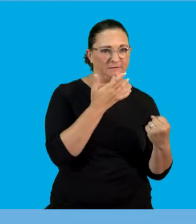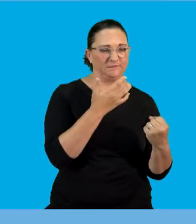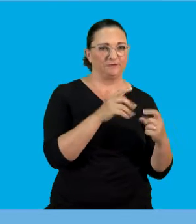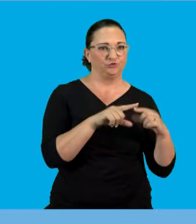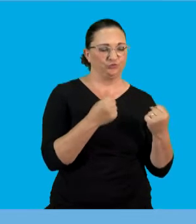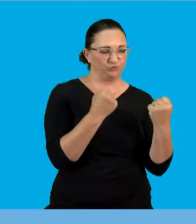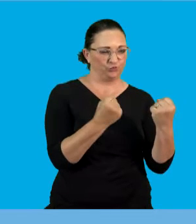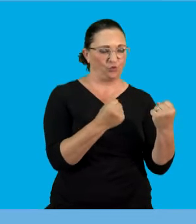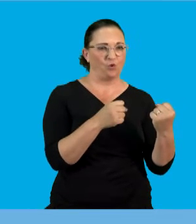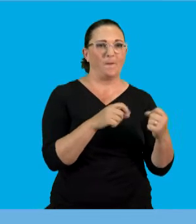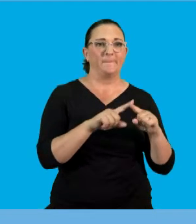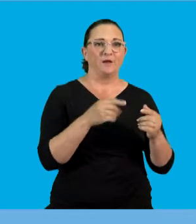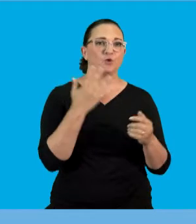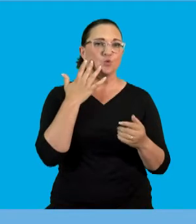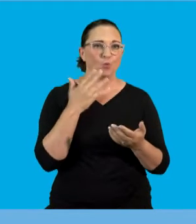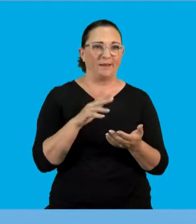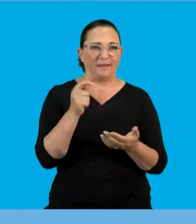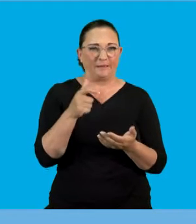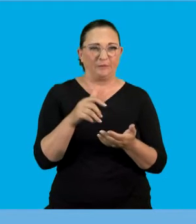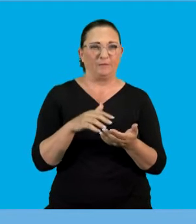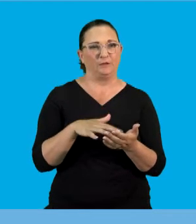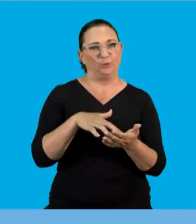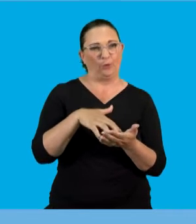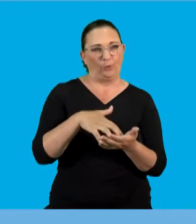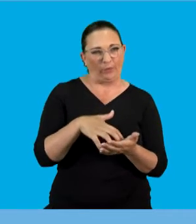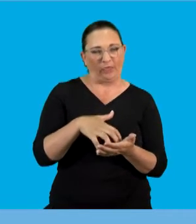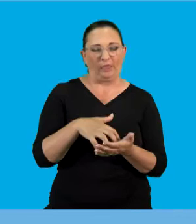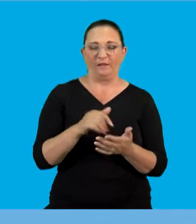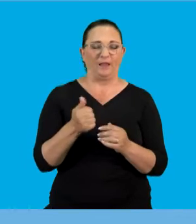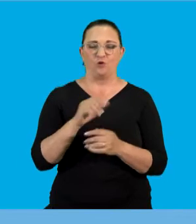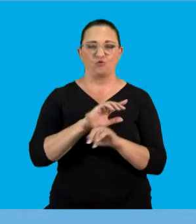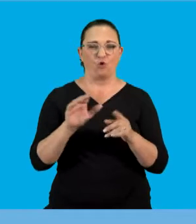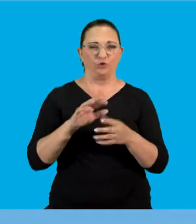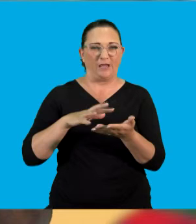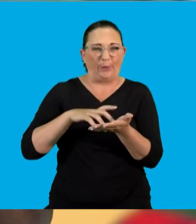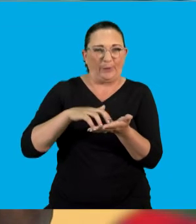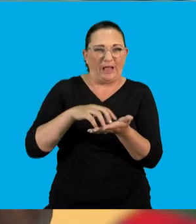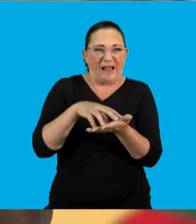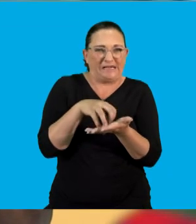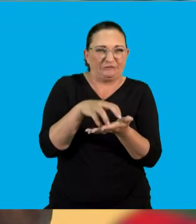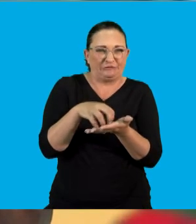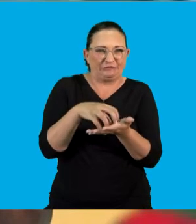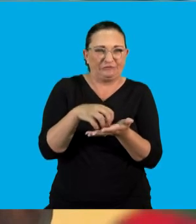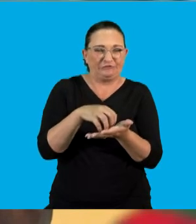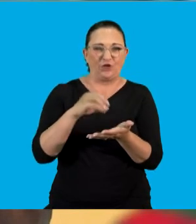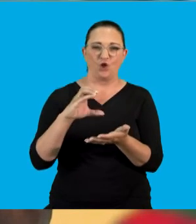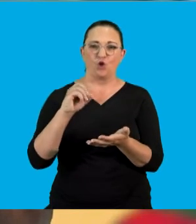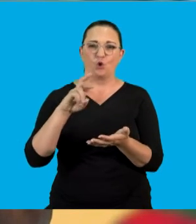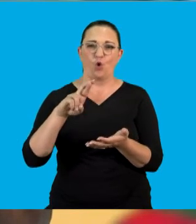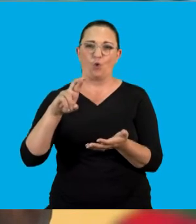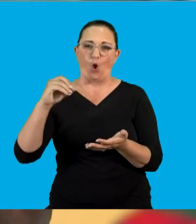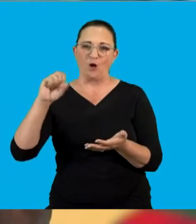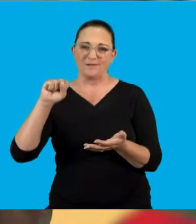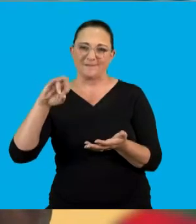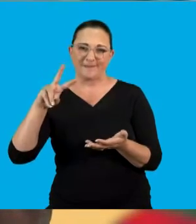and paper. And then we also know that weak acids, they are not corrosive. So we have strong acids and weak acids. Strong